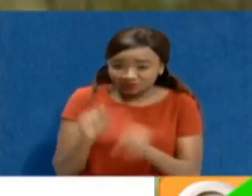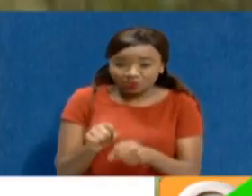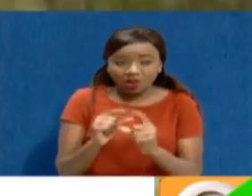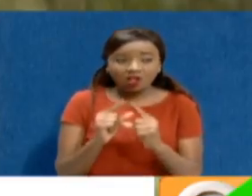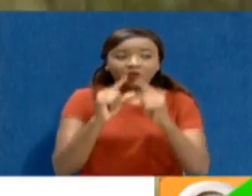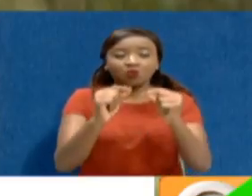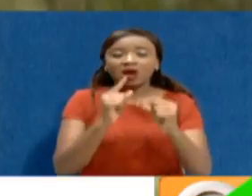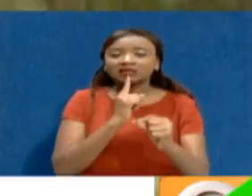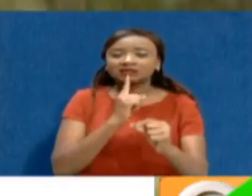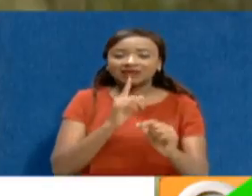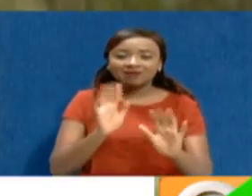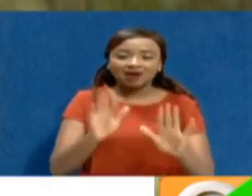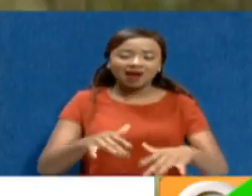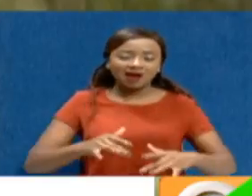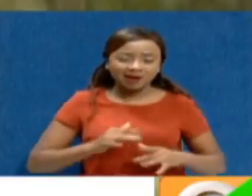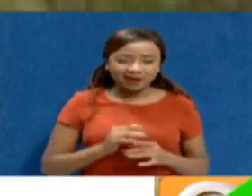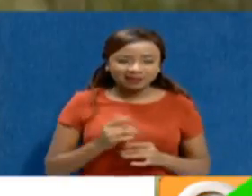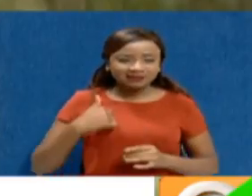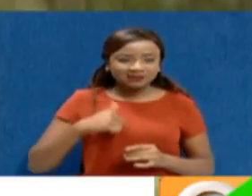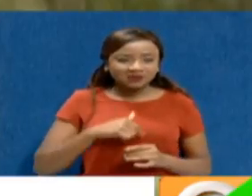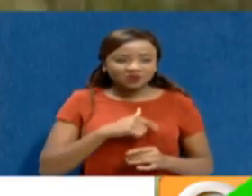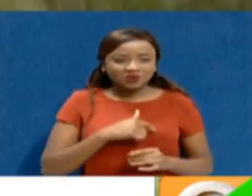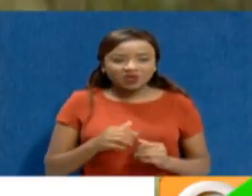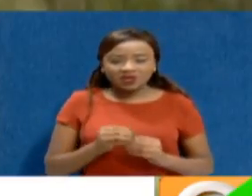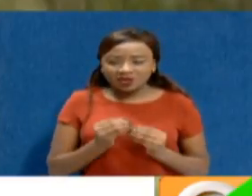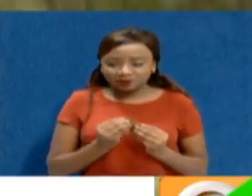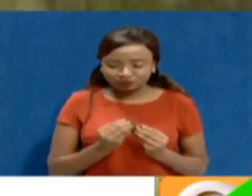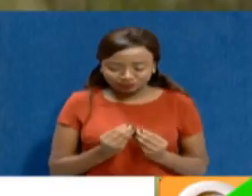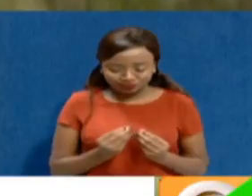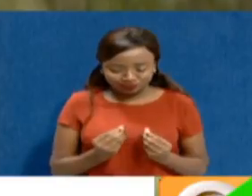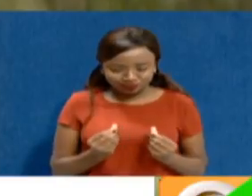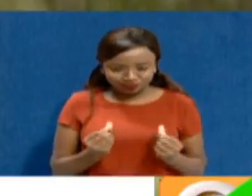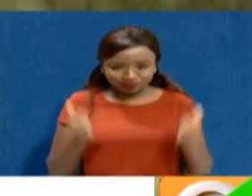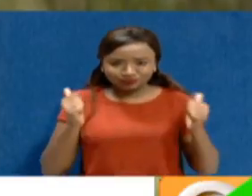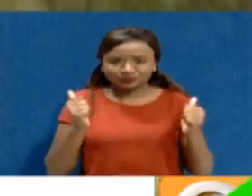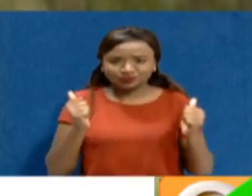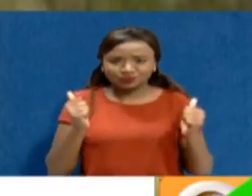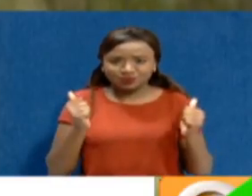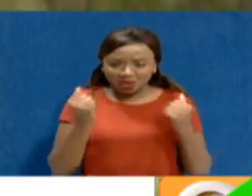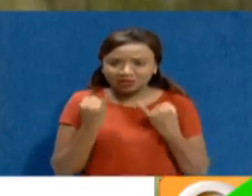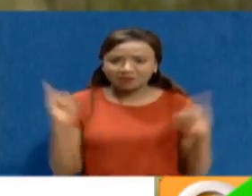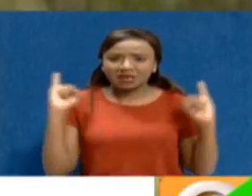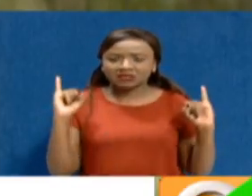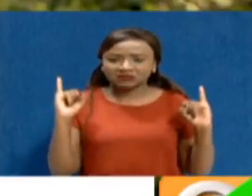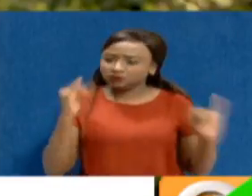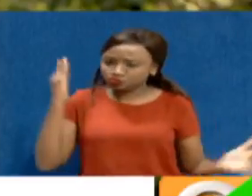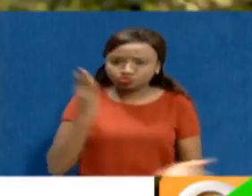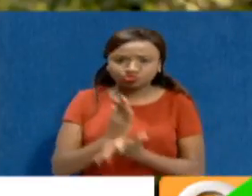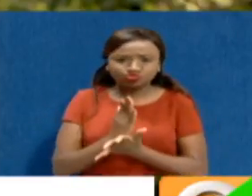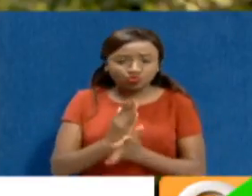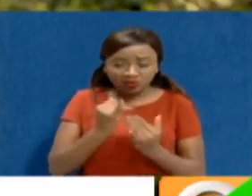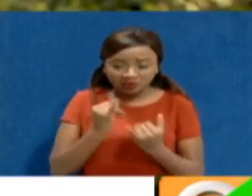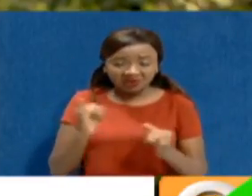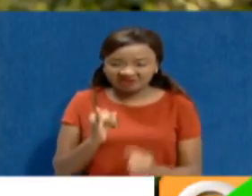this is a thoroughly independent judiciary, but it is a substantially independent judiciary.